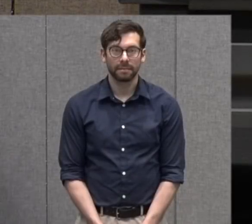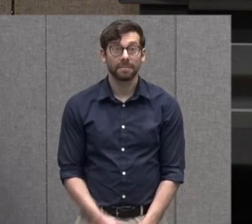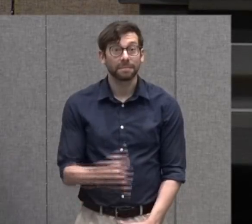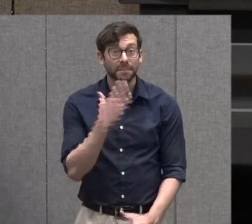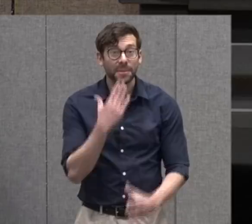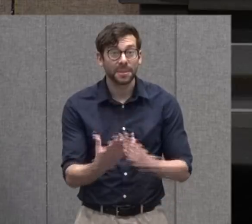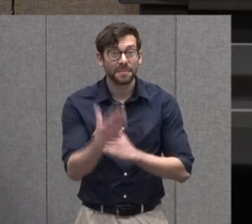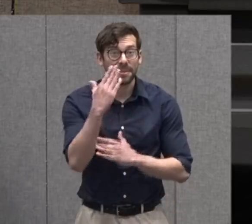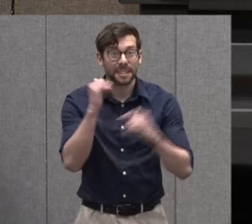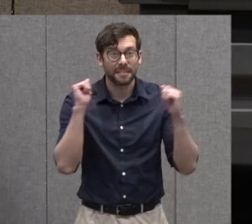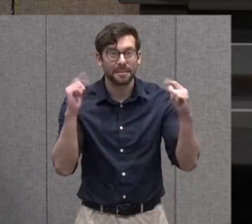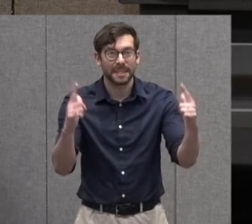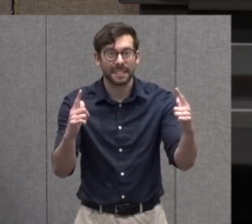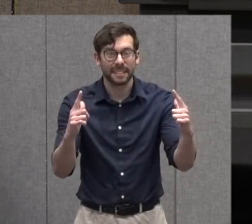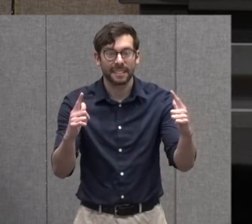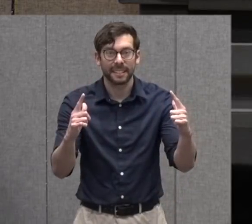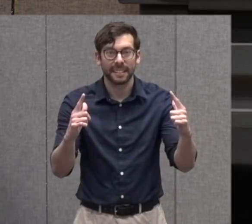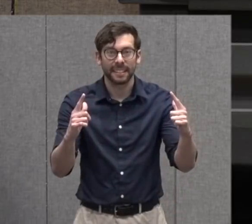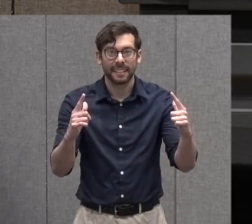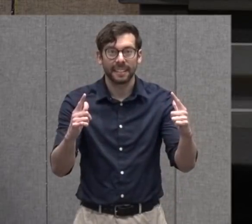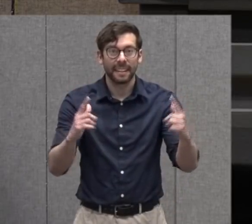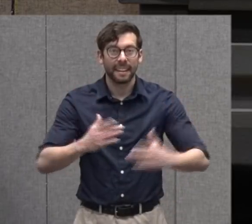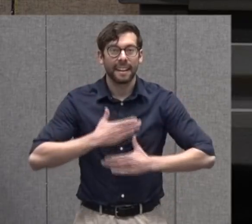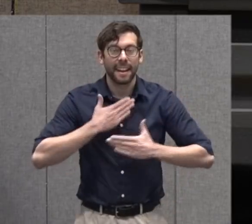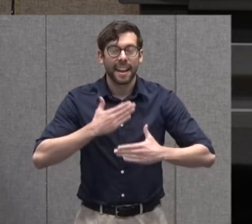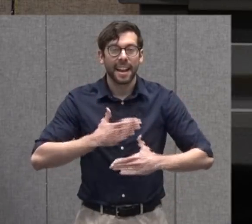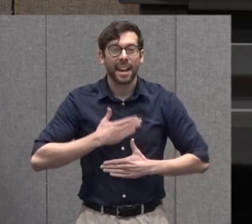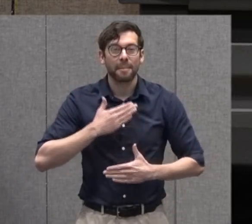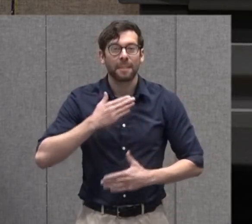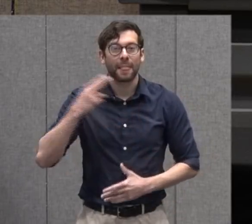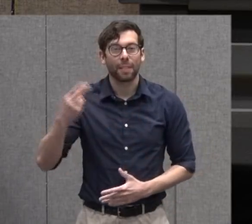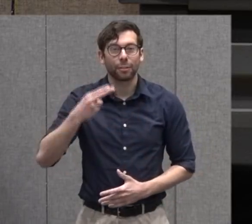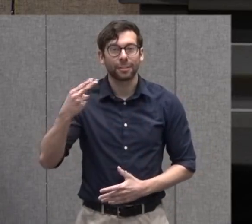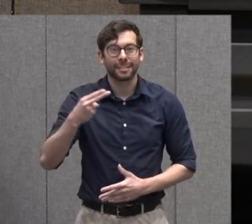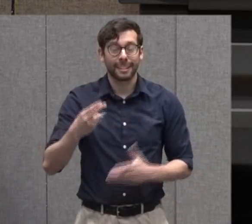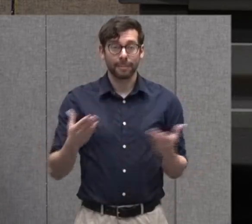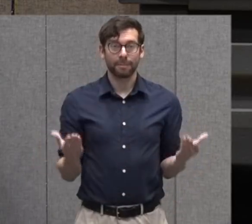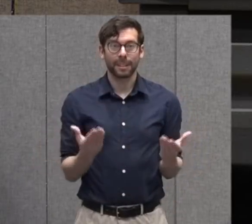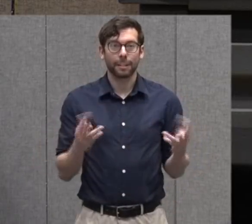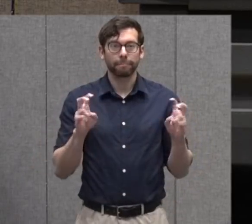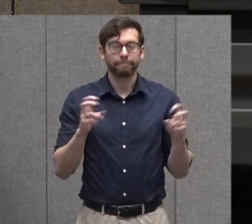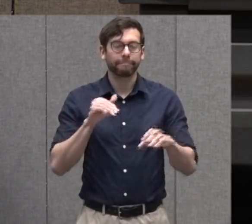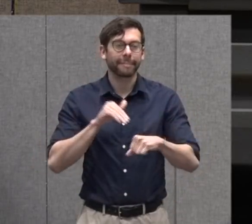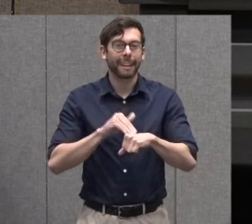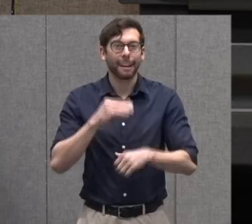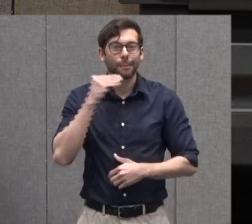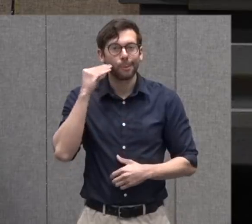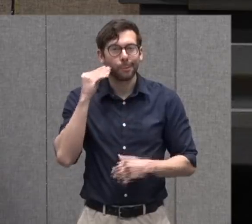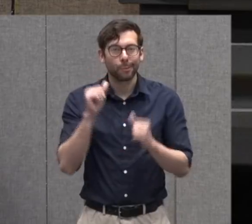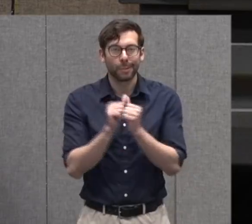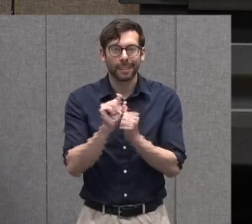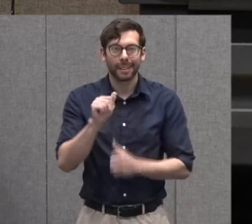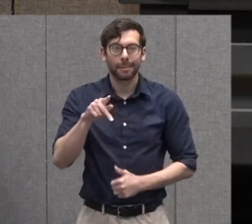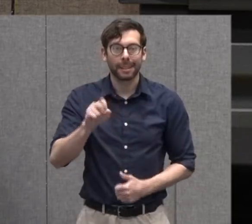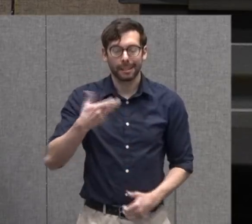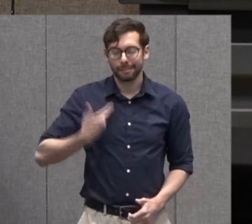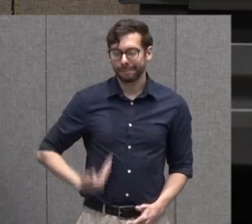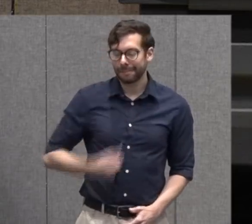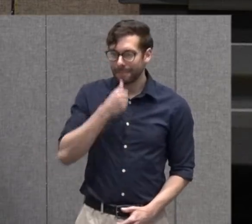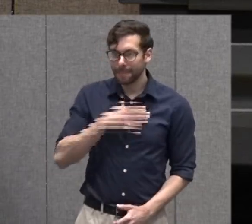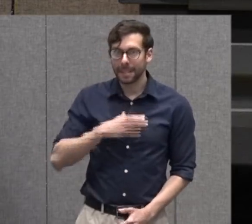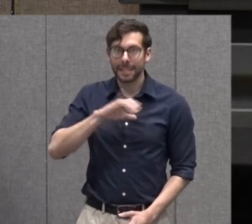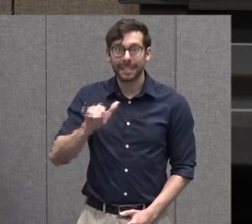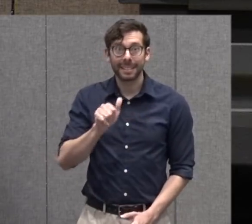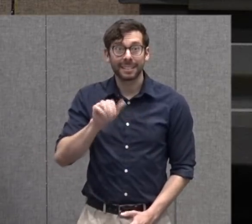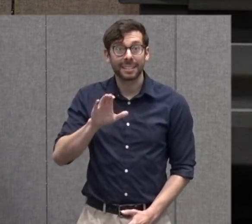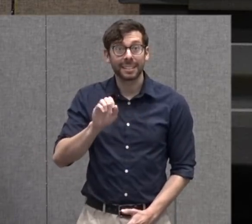Good morning, everybody, and happy Thursday here at Home with APS. I'm Miss Jacobson. We've got an